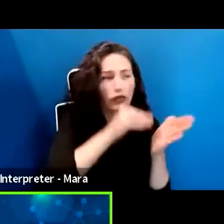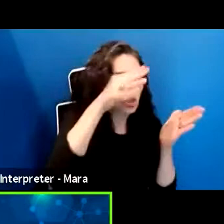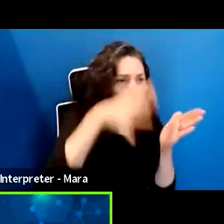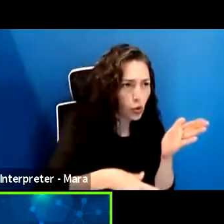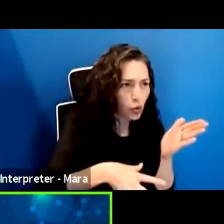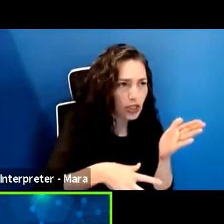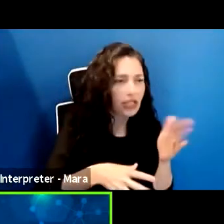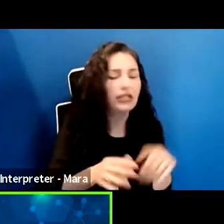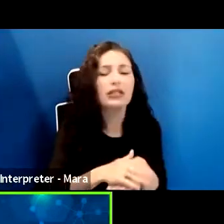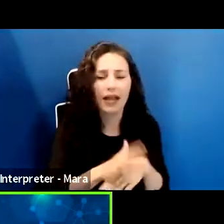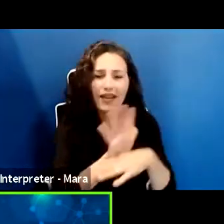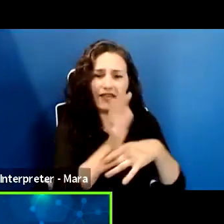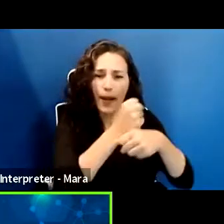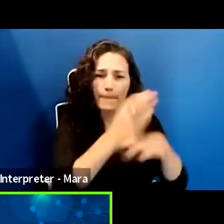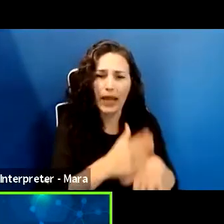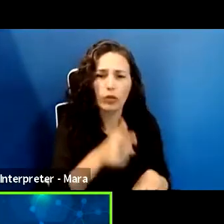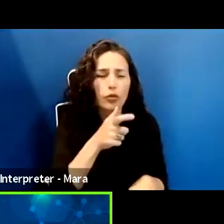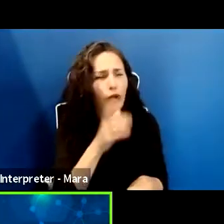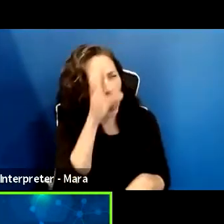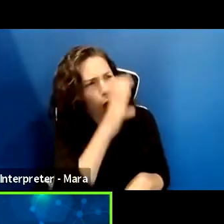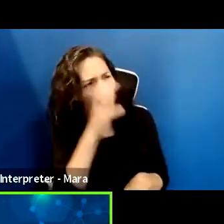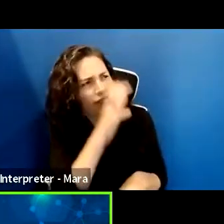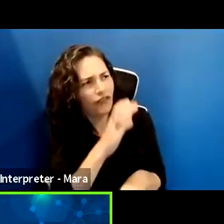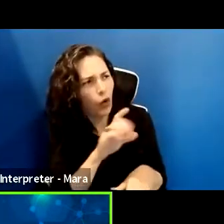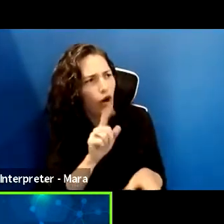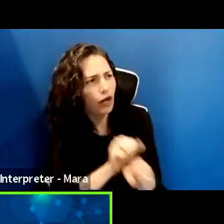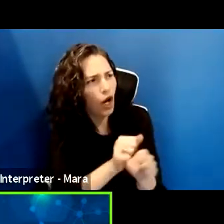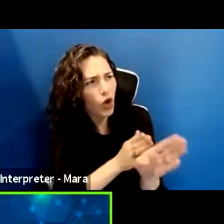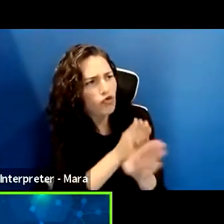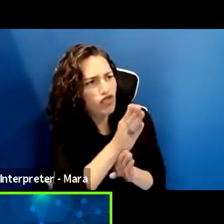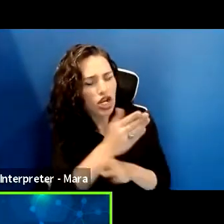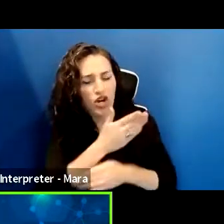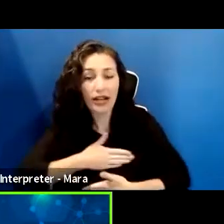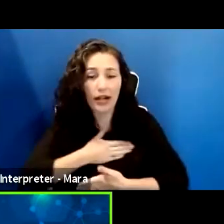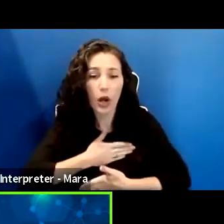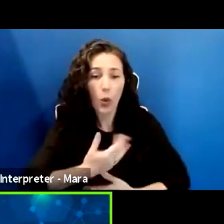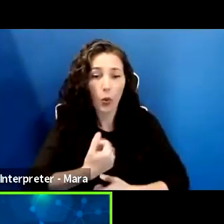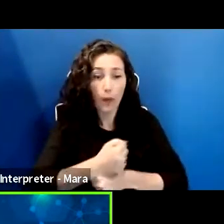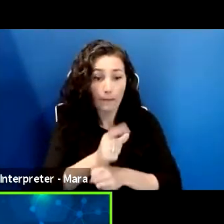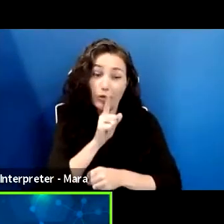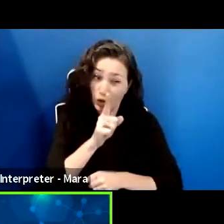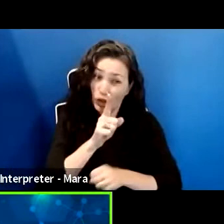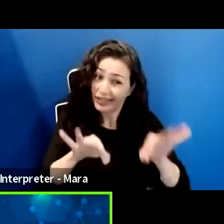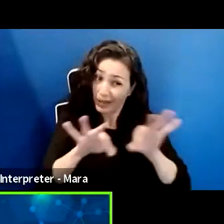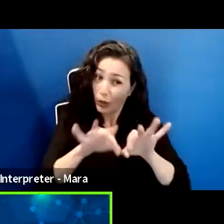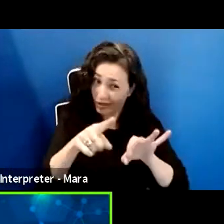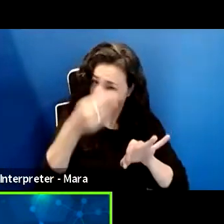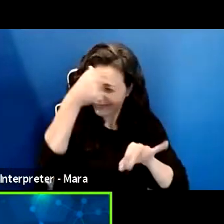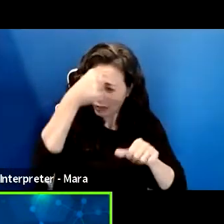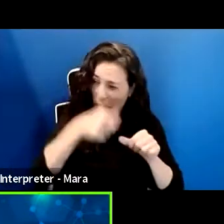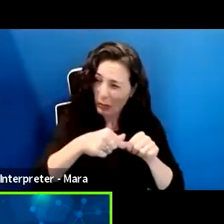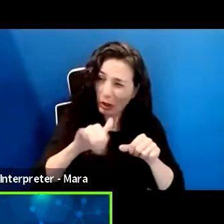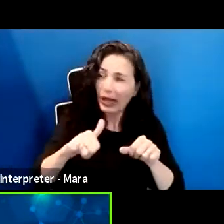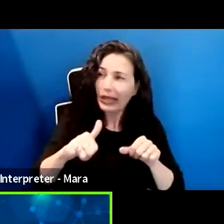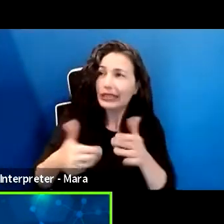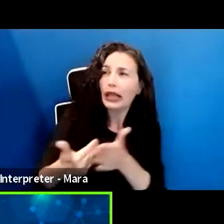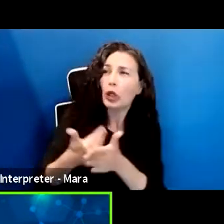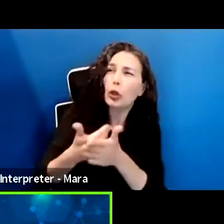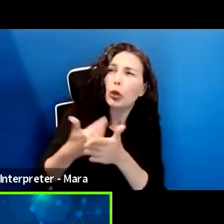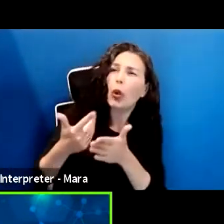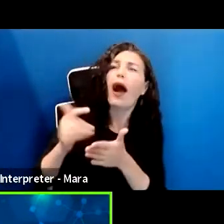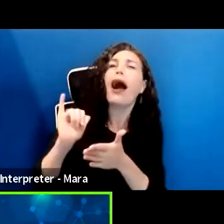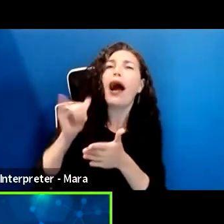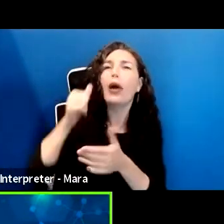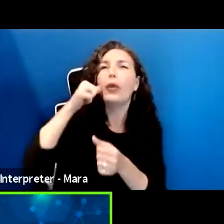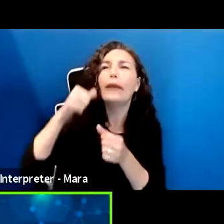who are seeking a career in entertainment, though we really want to make sure that it might also be a refresher course for anyone who's looking to